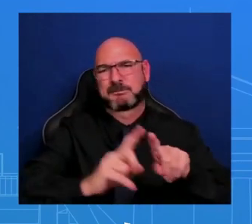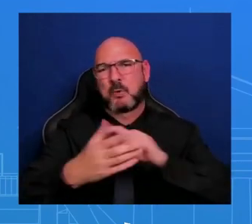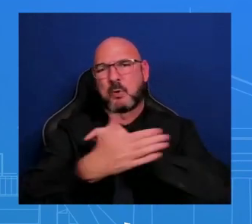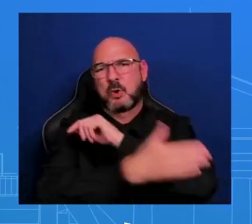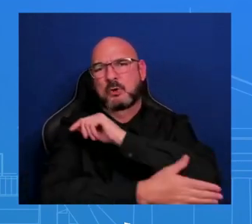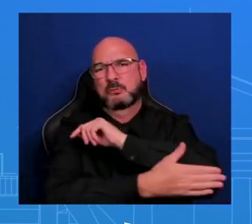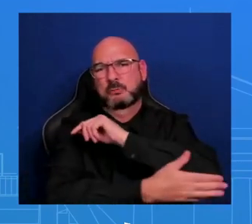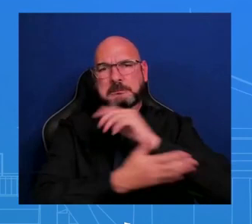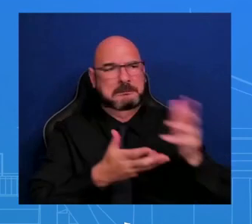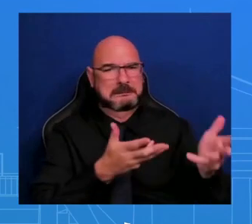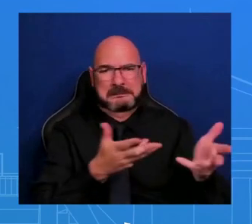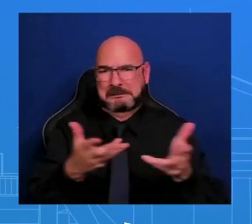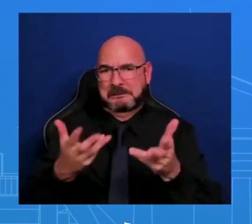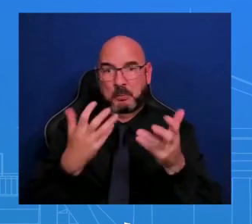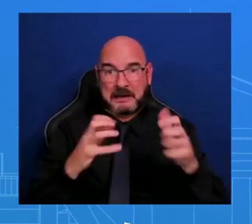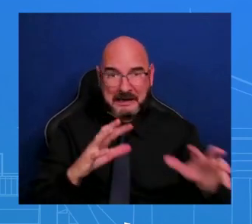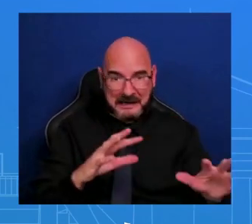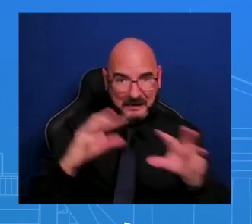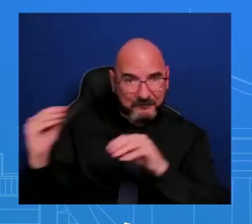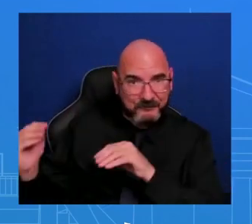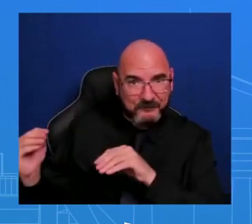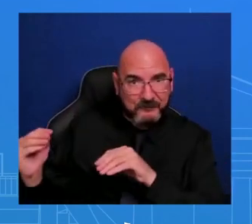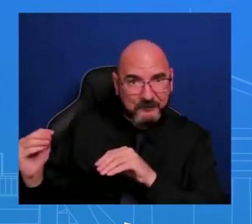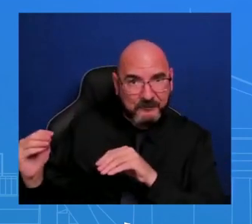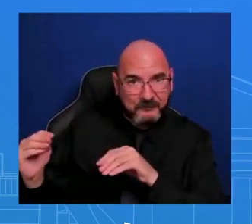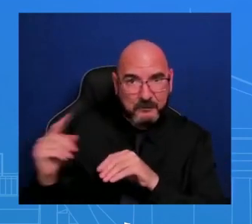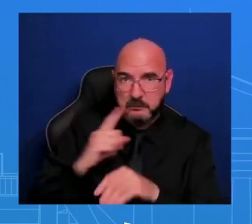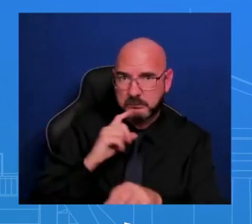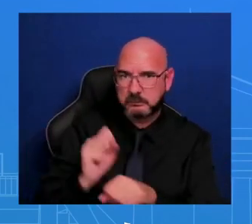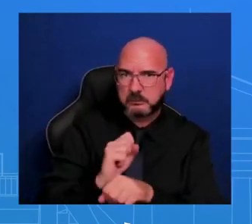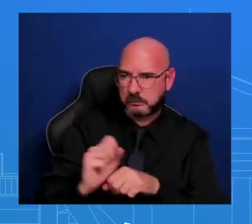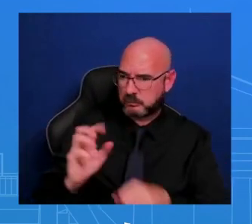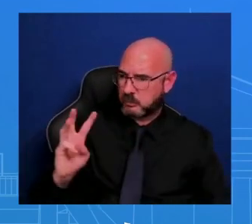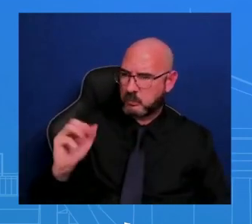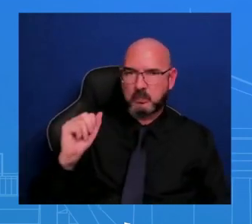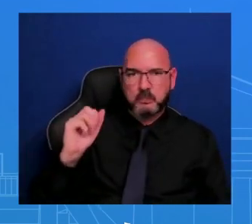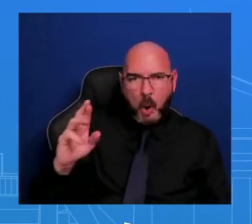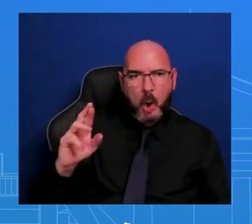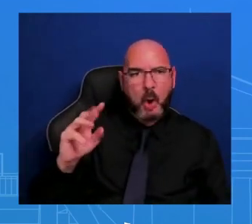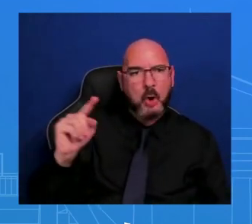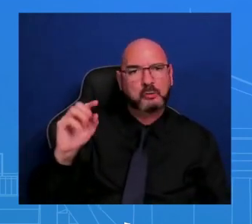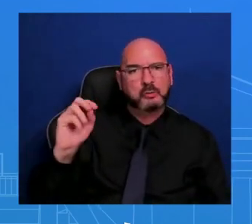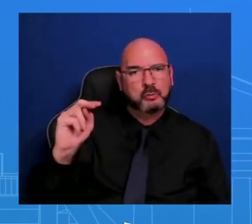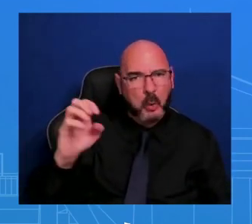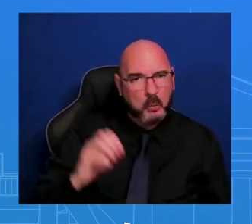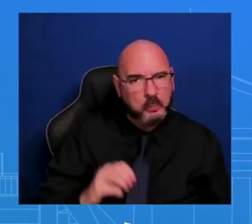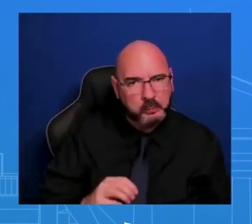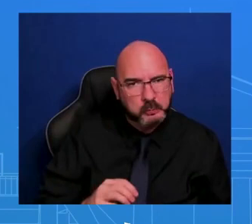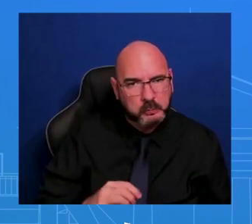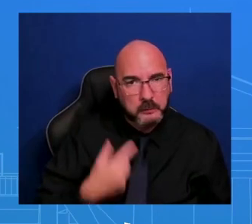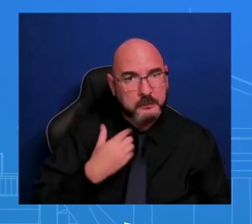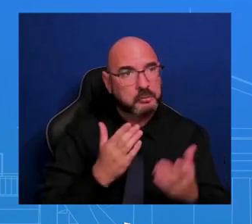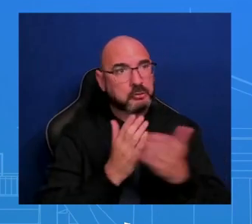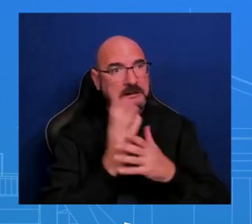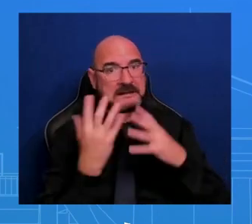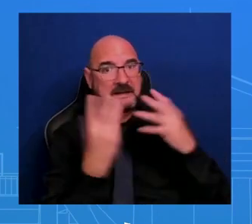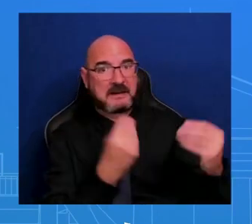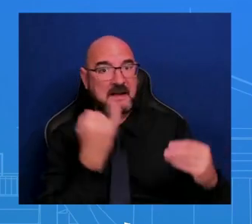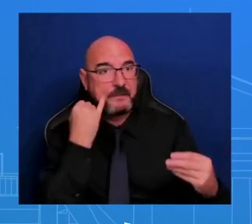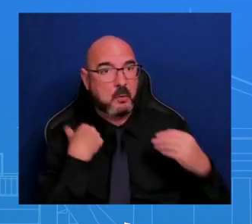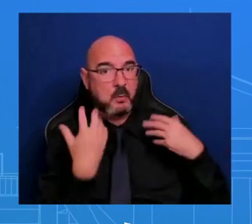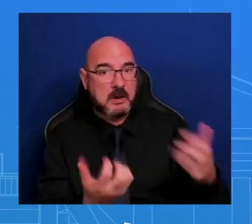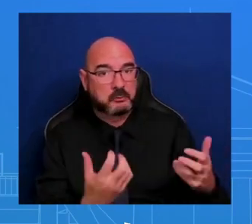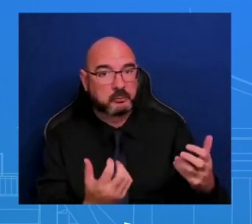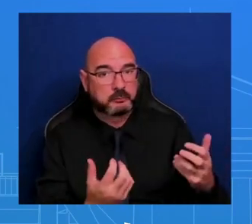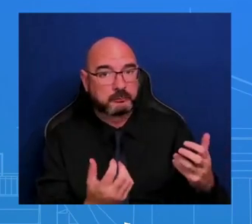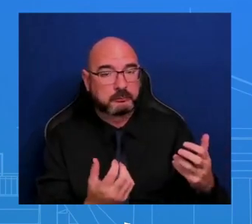leave an active war zone for their own safety and for the safety of their families. I wish I could tell you that, you know, we got the recipe cooked here and they're all going to get